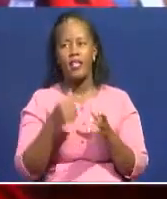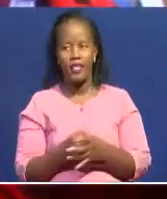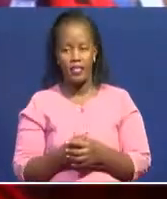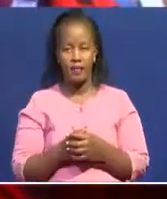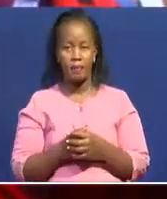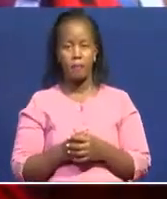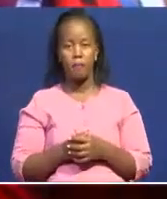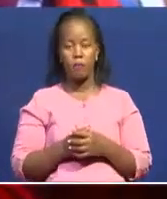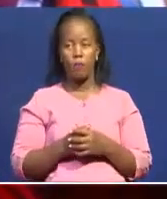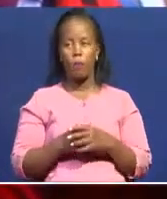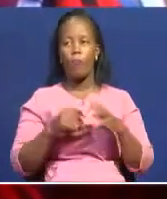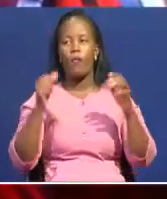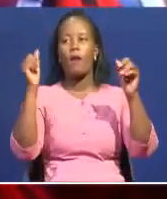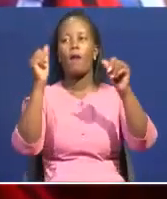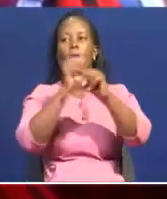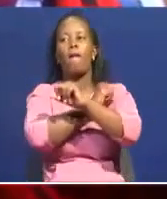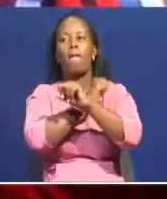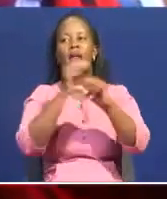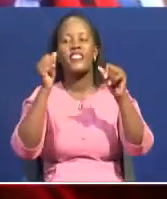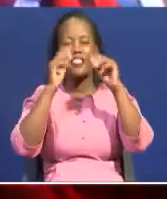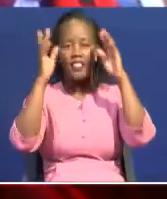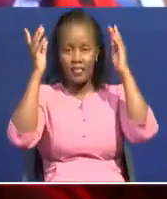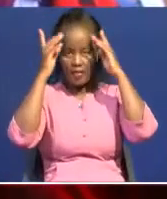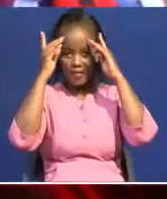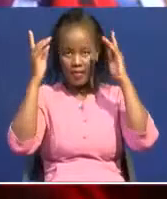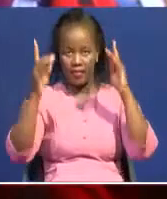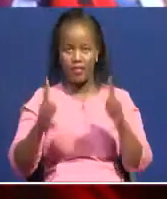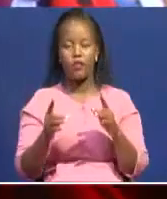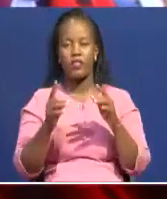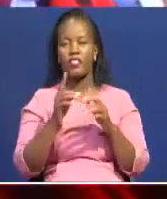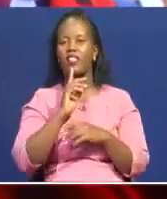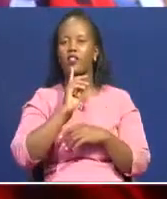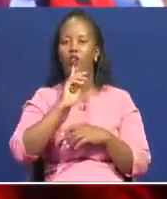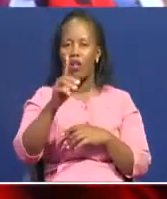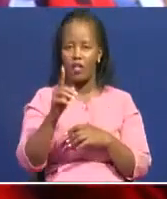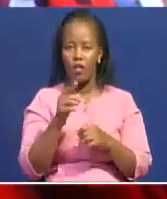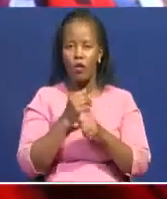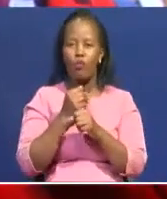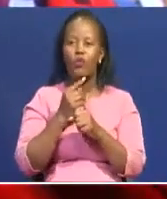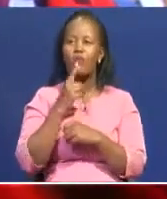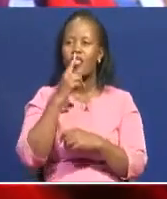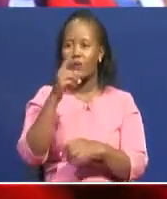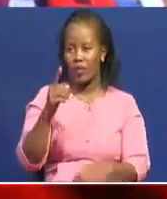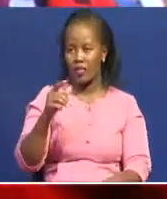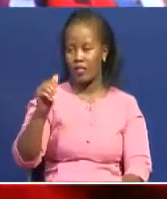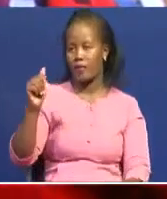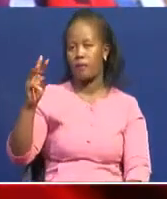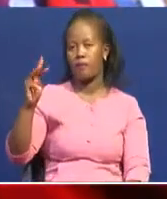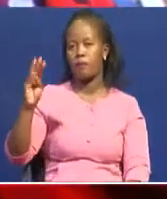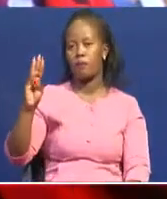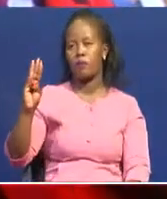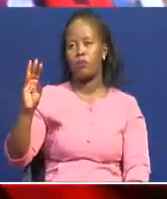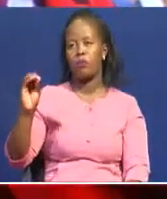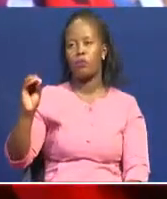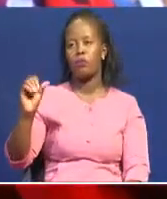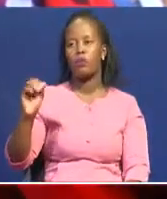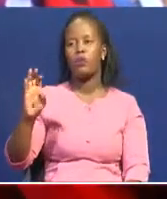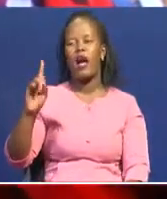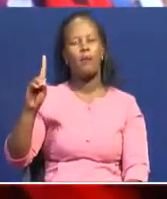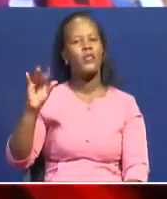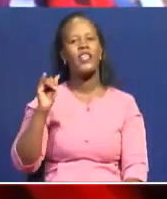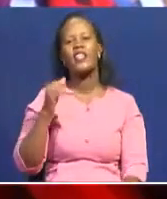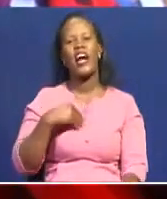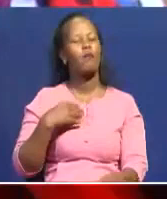Uamuzi huu wa rais itahakisha kwamba Amboseli imehifadhiwa sio kwa kisasi hiki tu lakini kwa